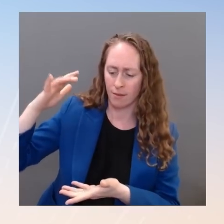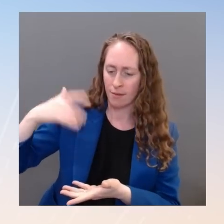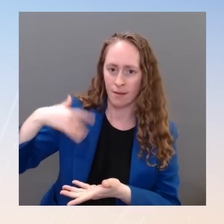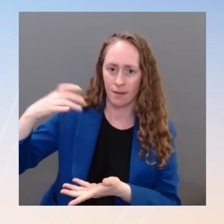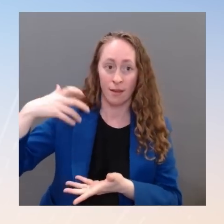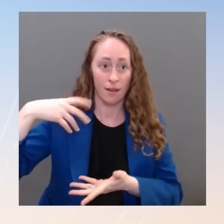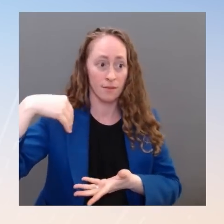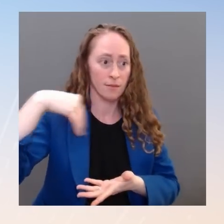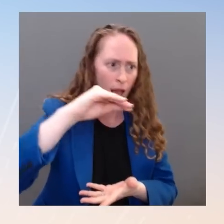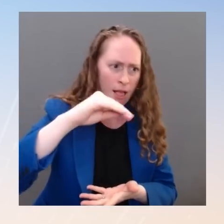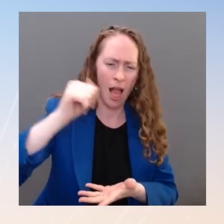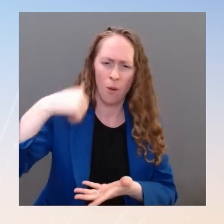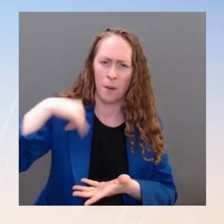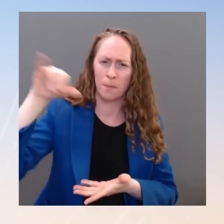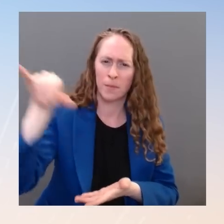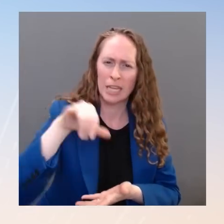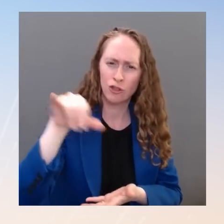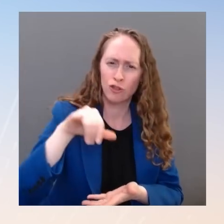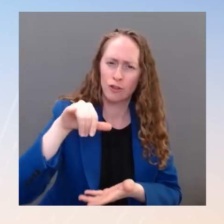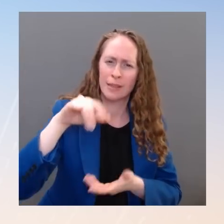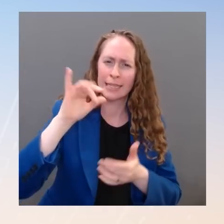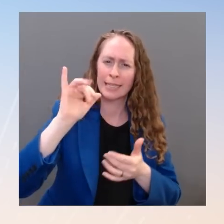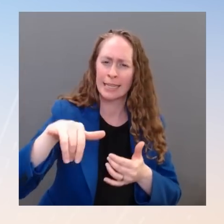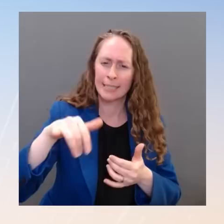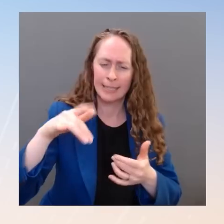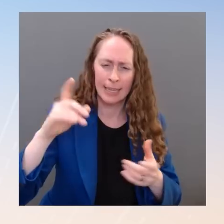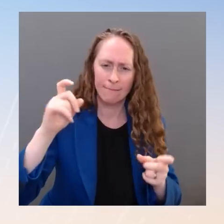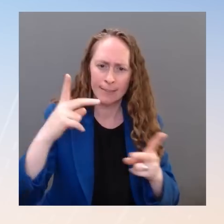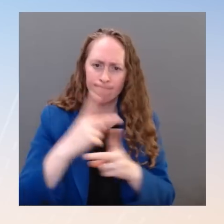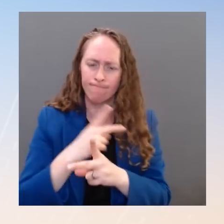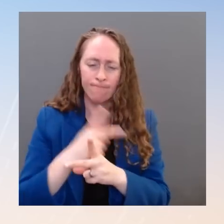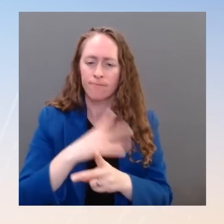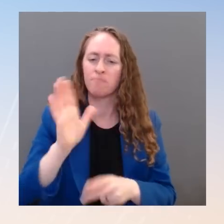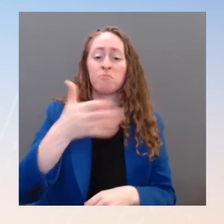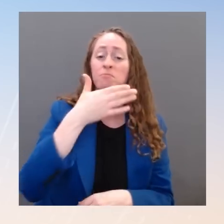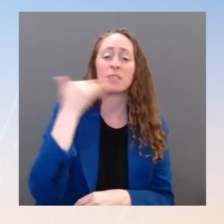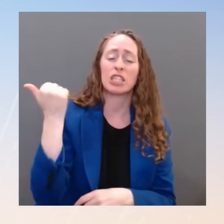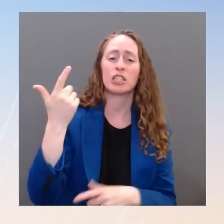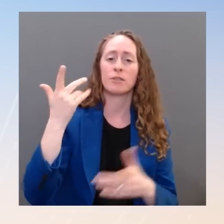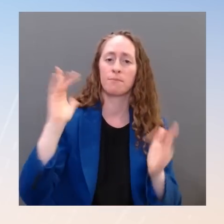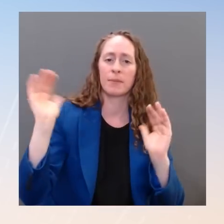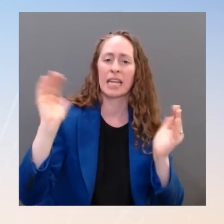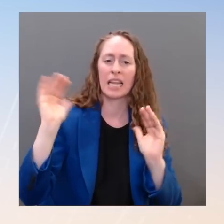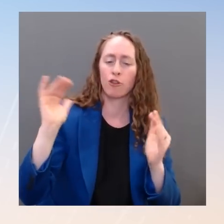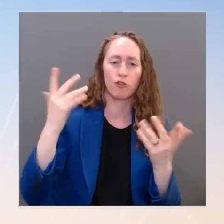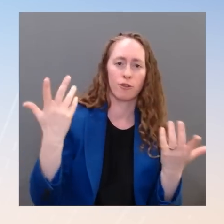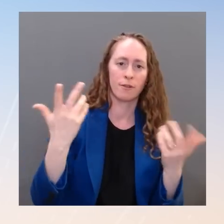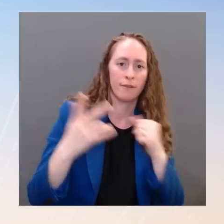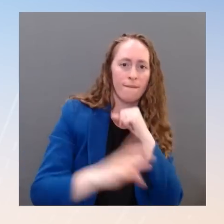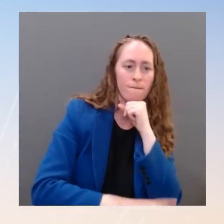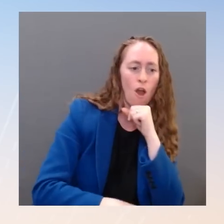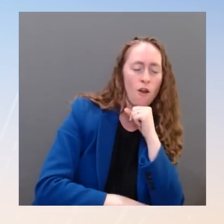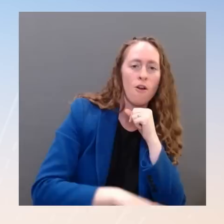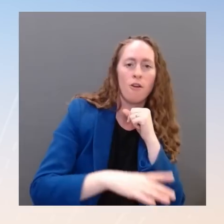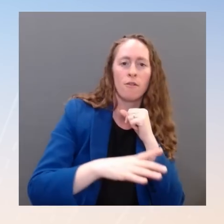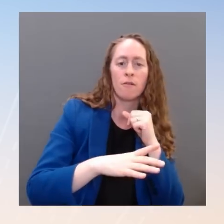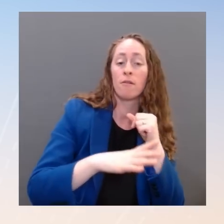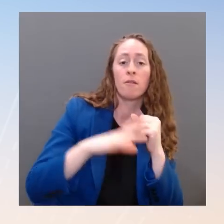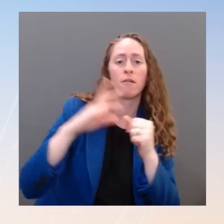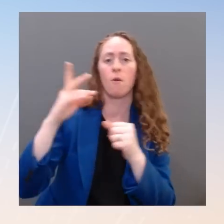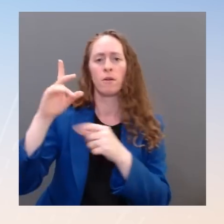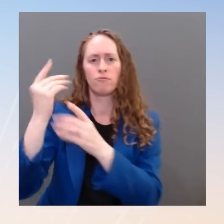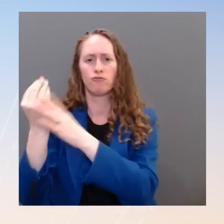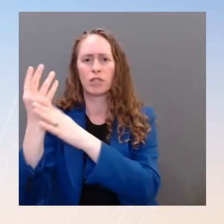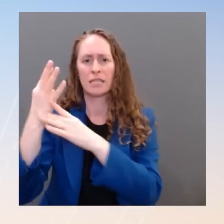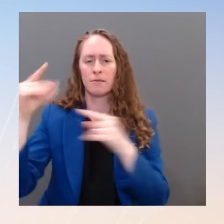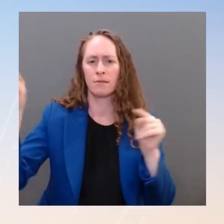in comparison with the fourth quarter of last year, it showed a decrease, which led to the number. But